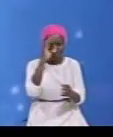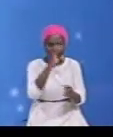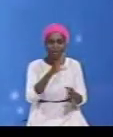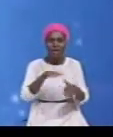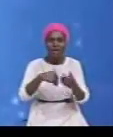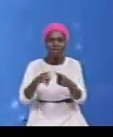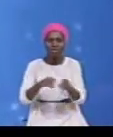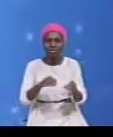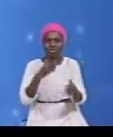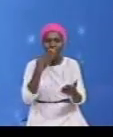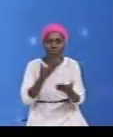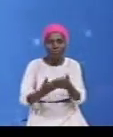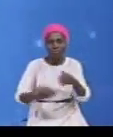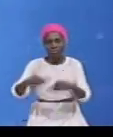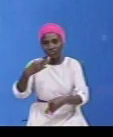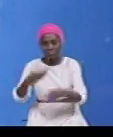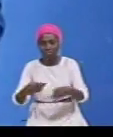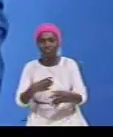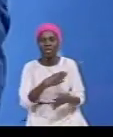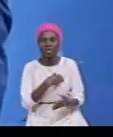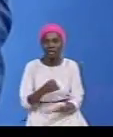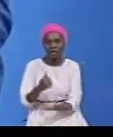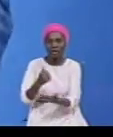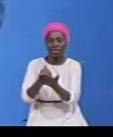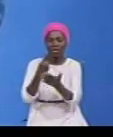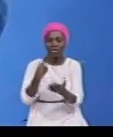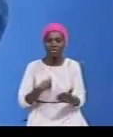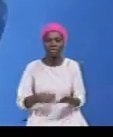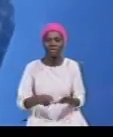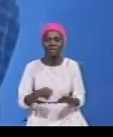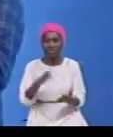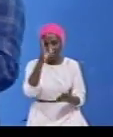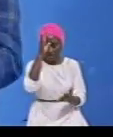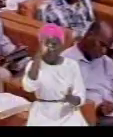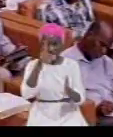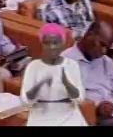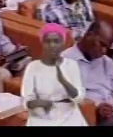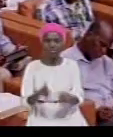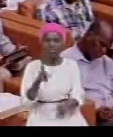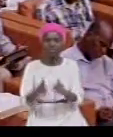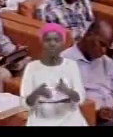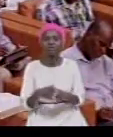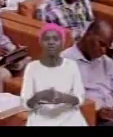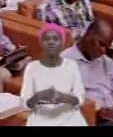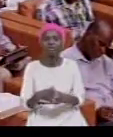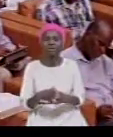fatherless, plead for the widow. And then he says in verse 18,